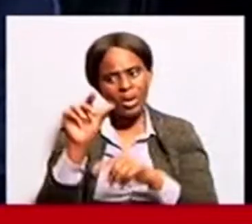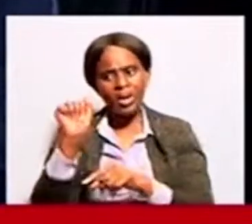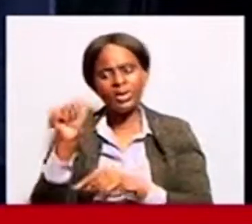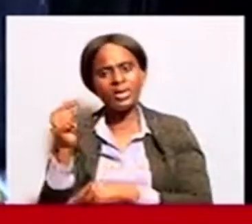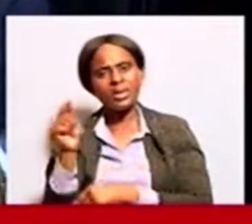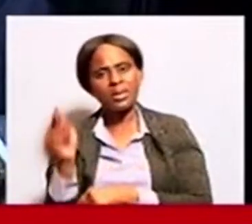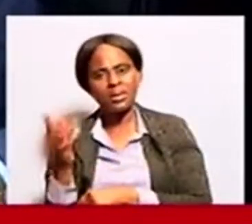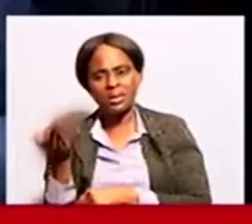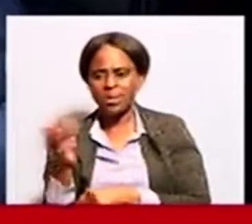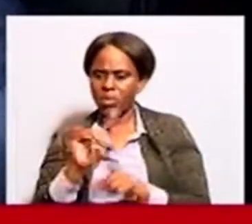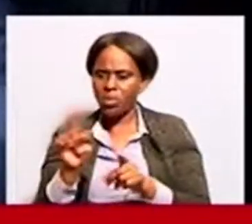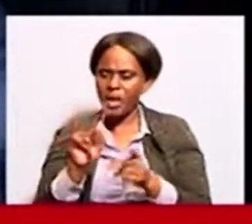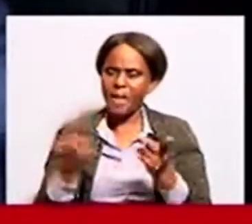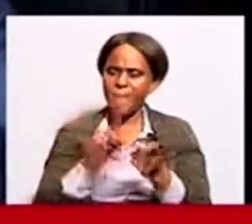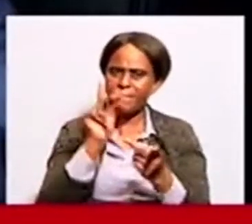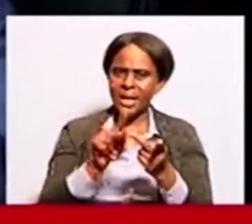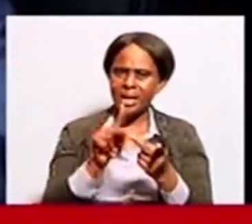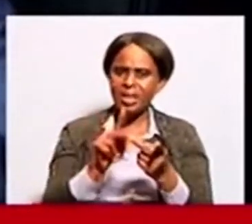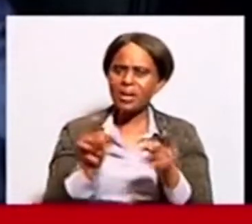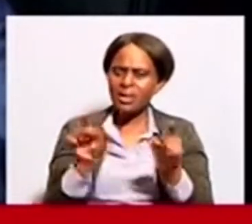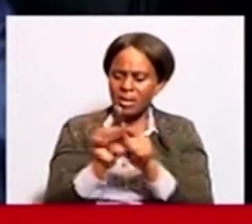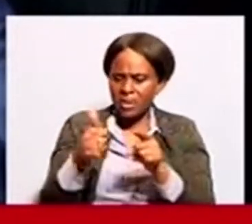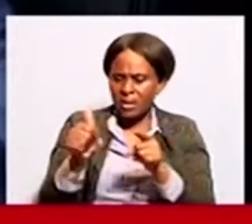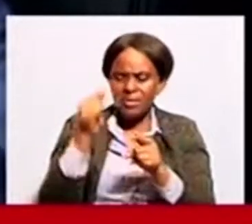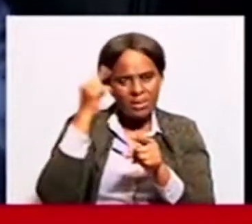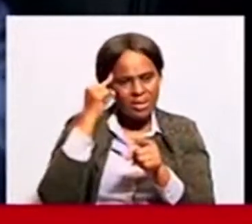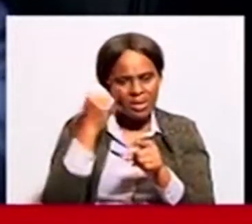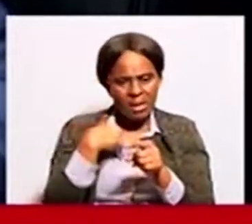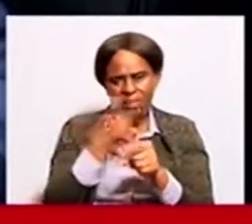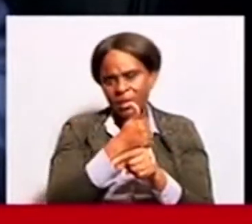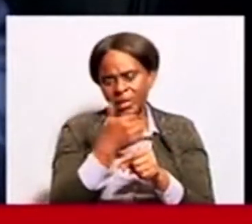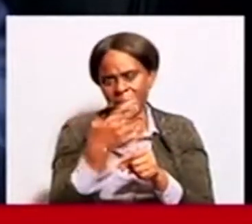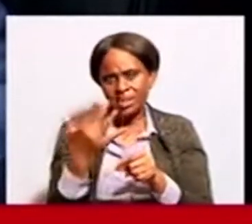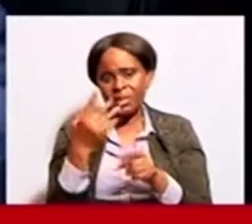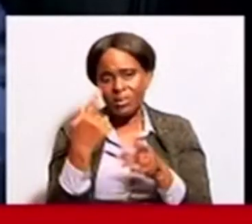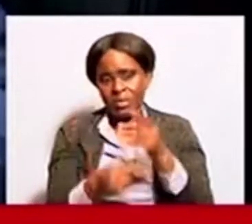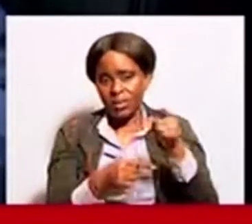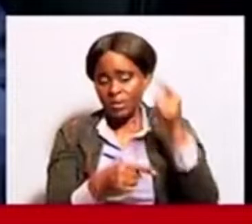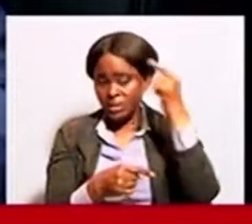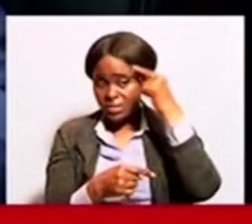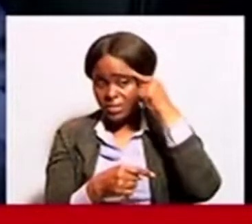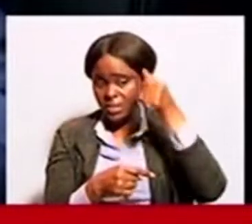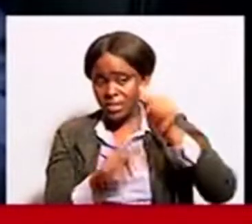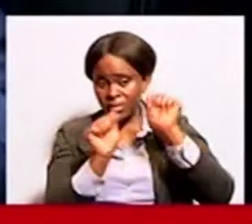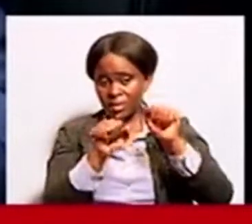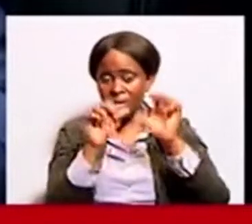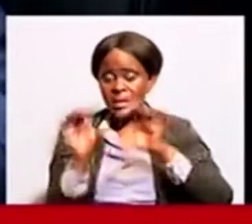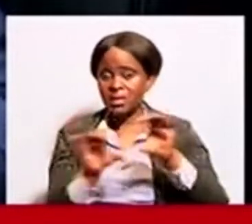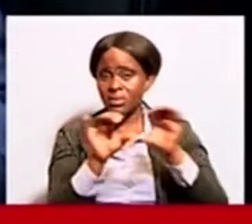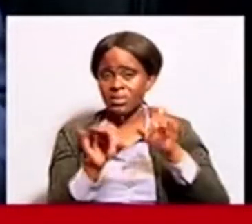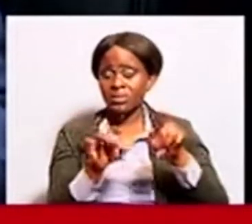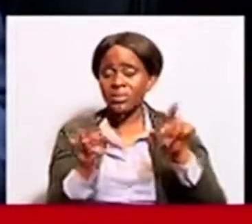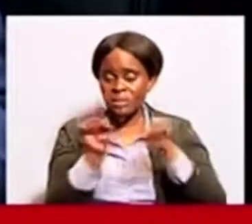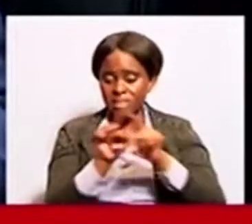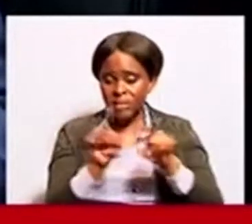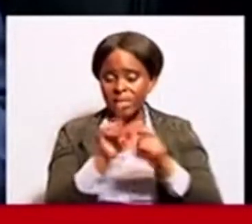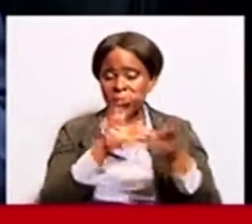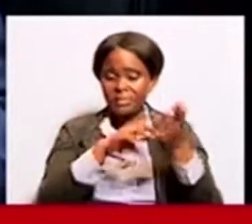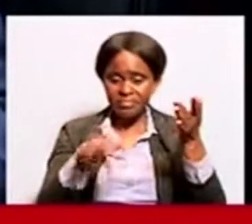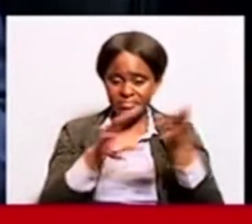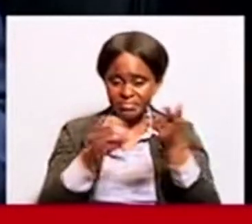General? Where exactly? And do you think there's anything that government can do to remove